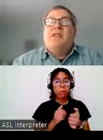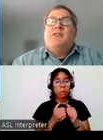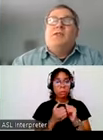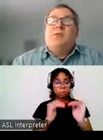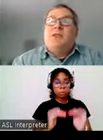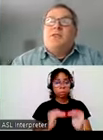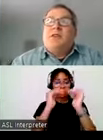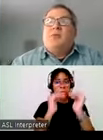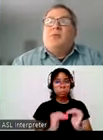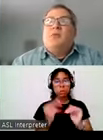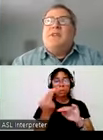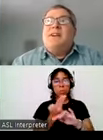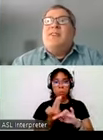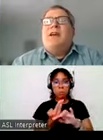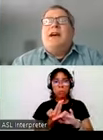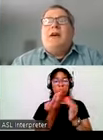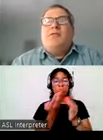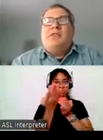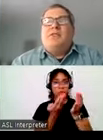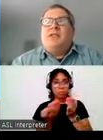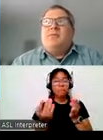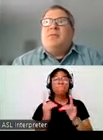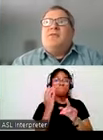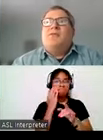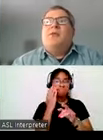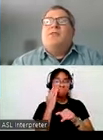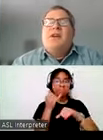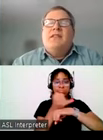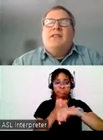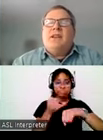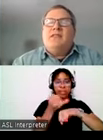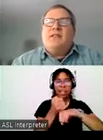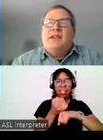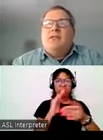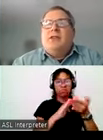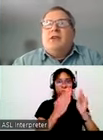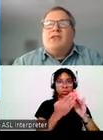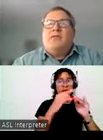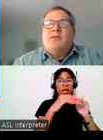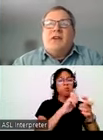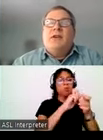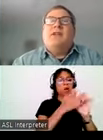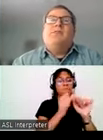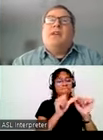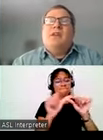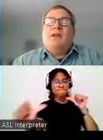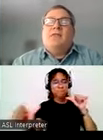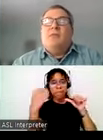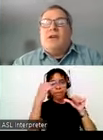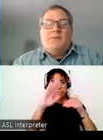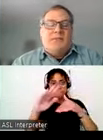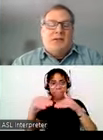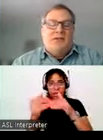service. If no clean water is available in one town, how far is it to get to another source? These kinds of secondary costs will vary depending